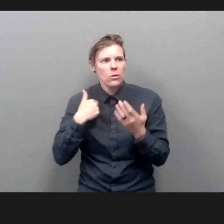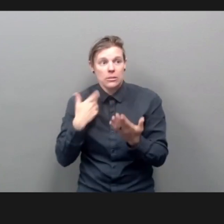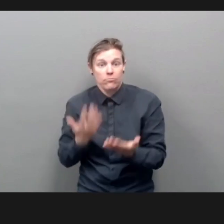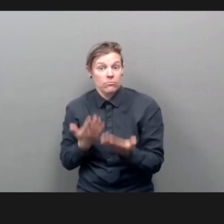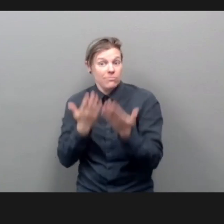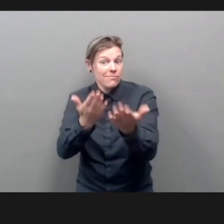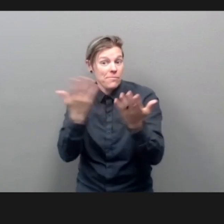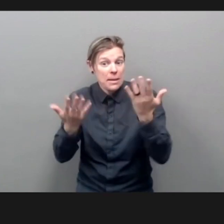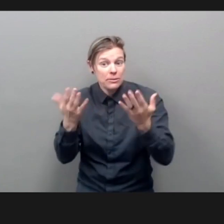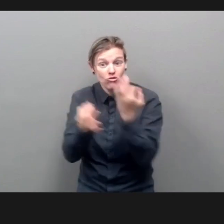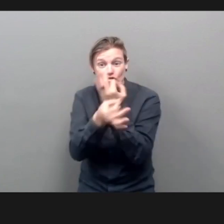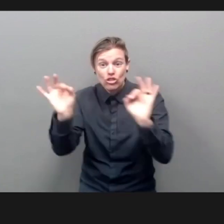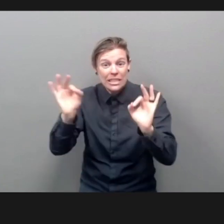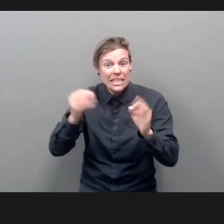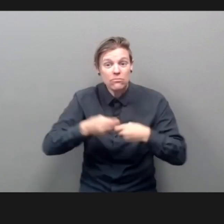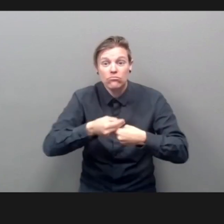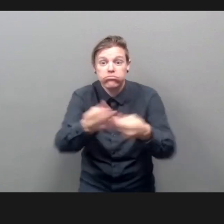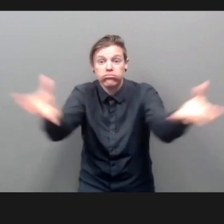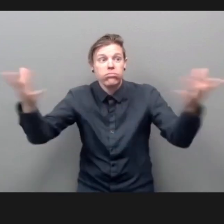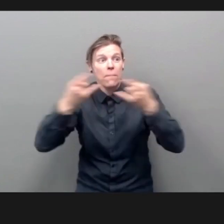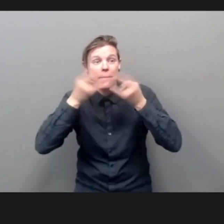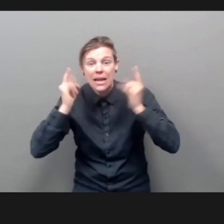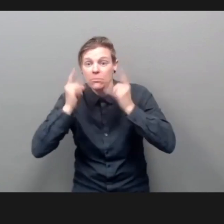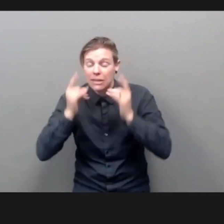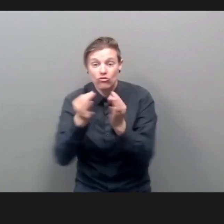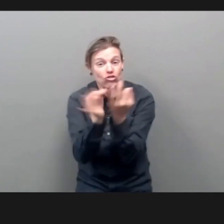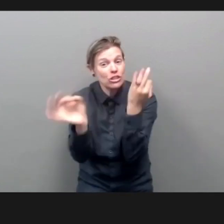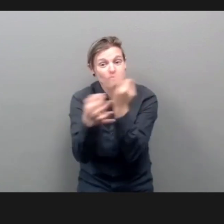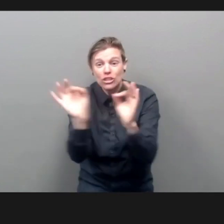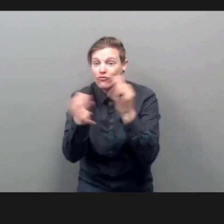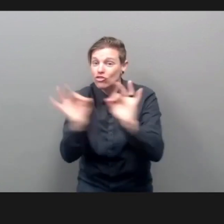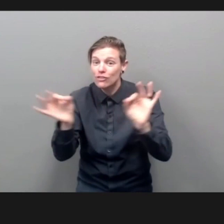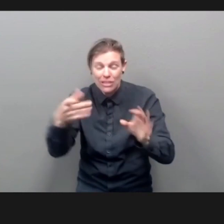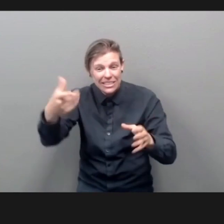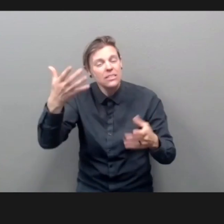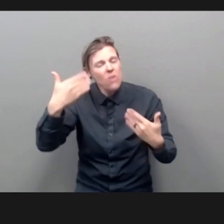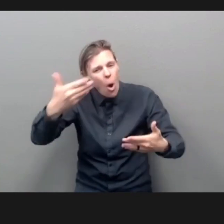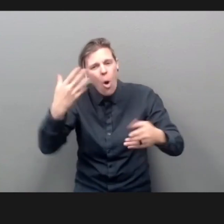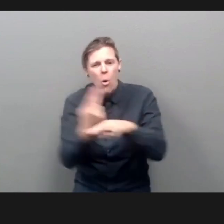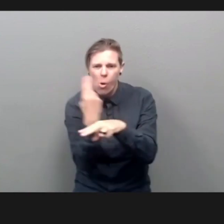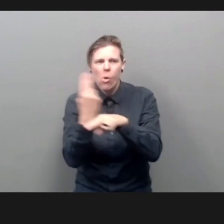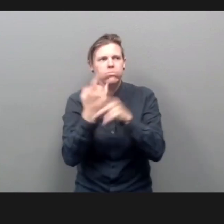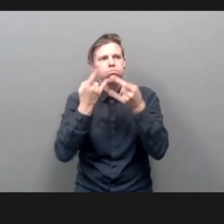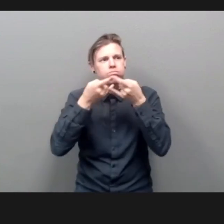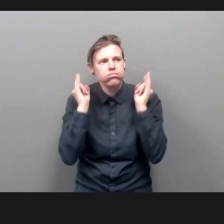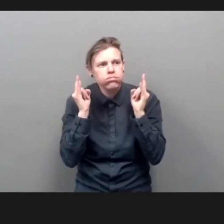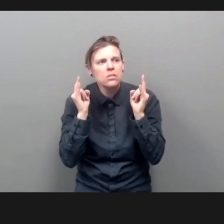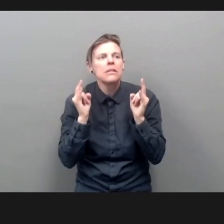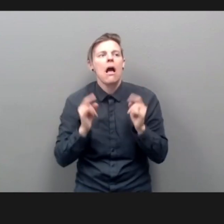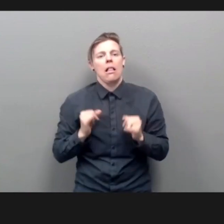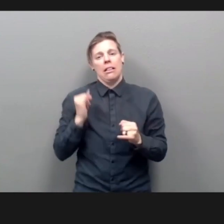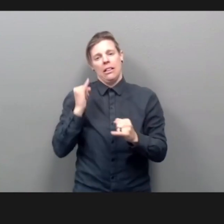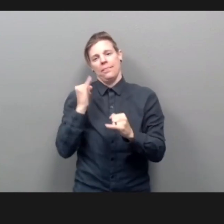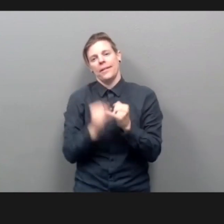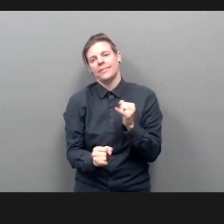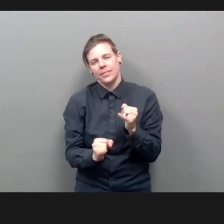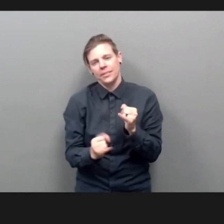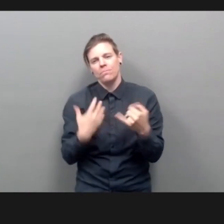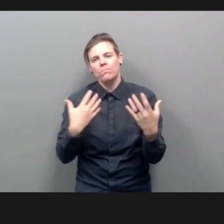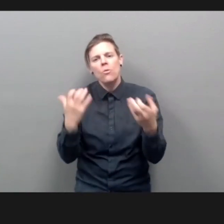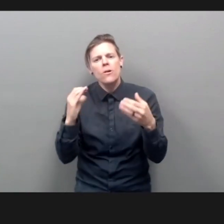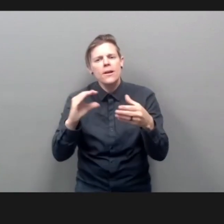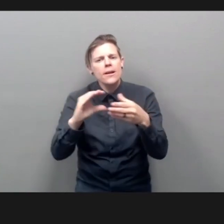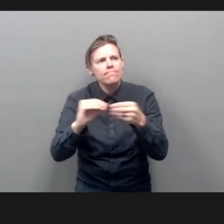can continue to do our fair share. And my last message, as the holidays are quickly